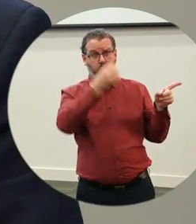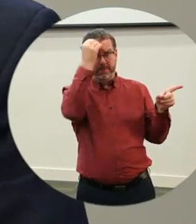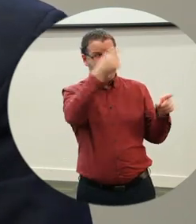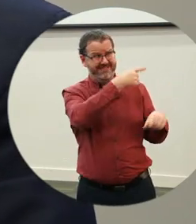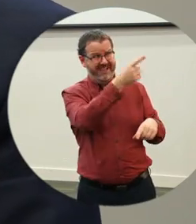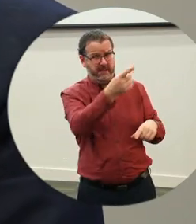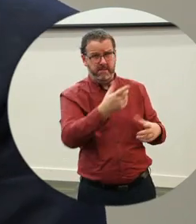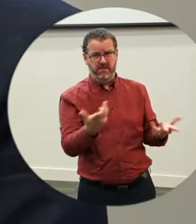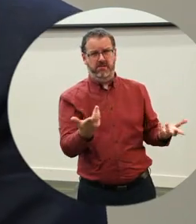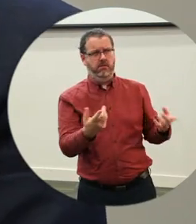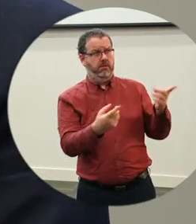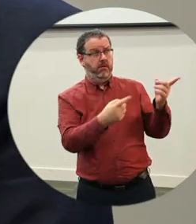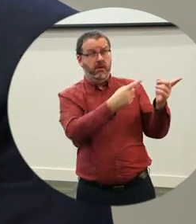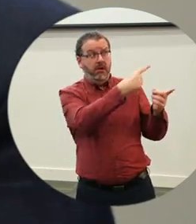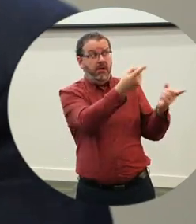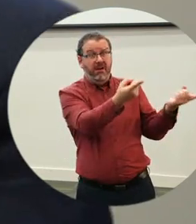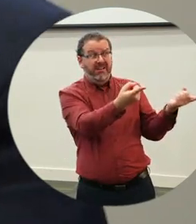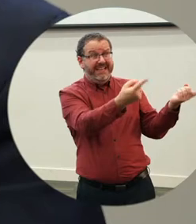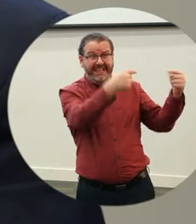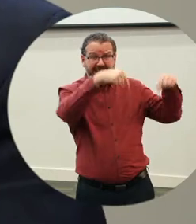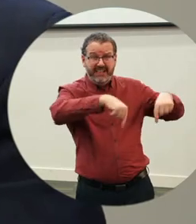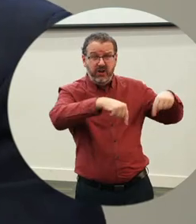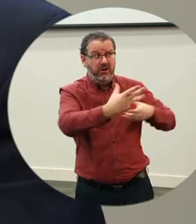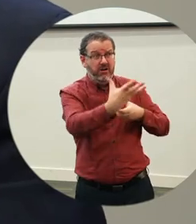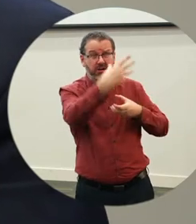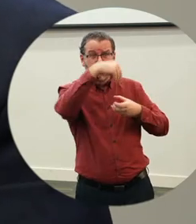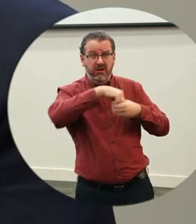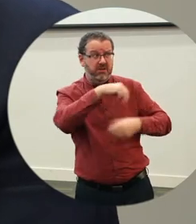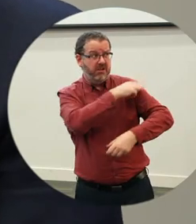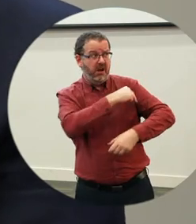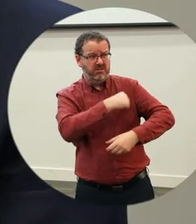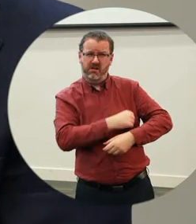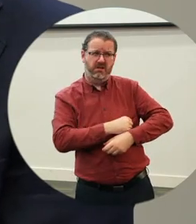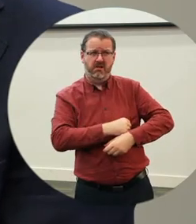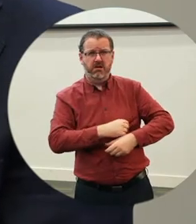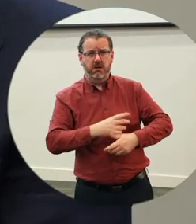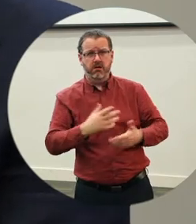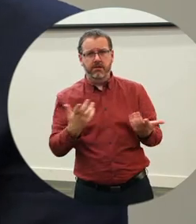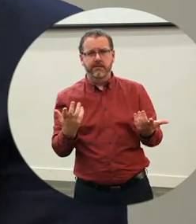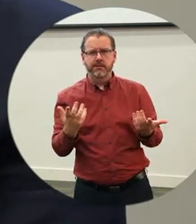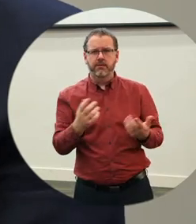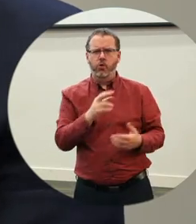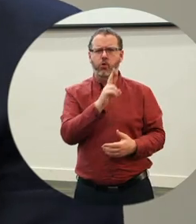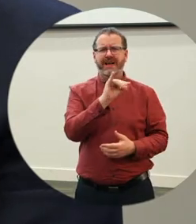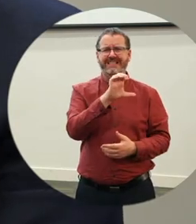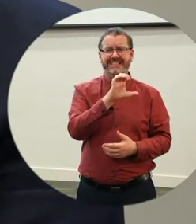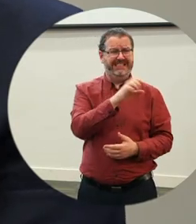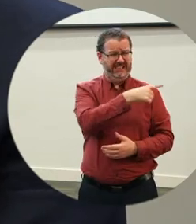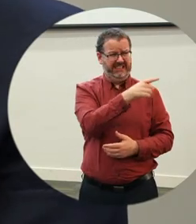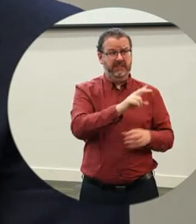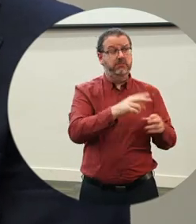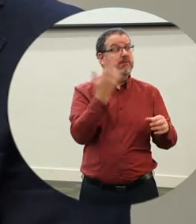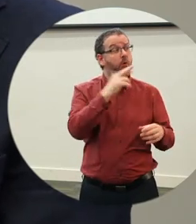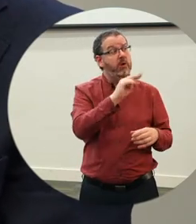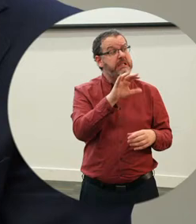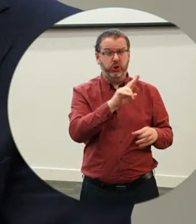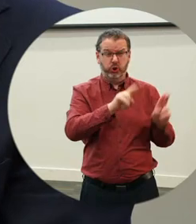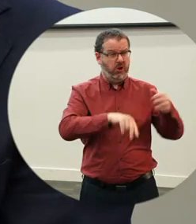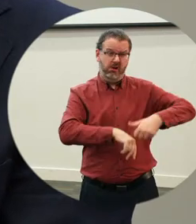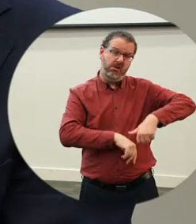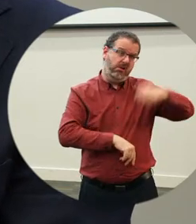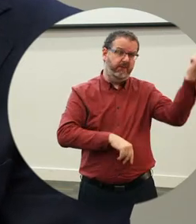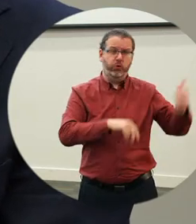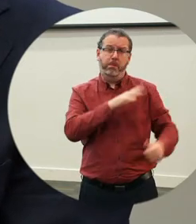the ranks. They felt they should have the promotional jobs and that the RIC men should have gone to Palestine or wherever. So,